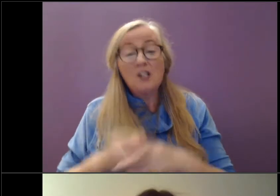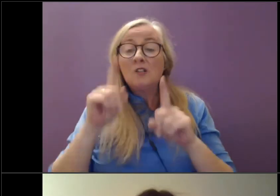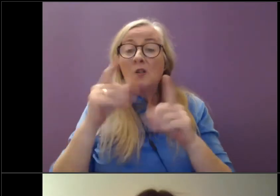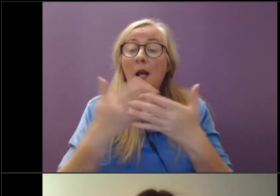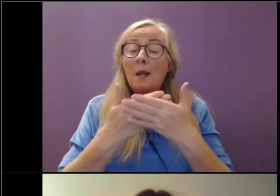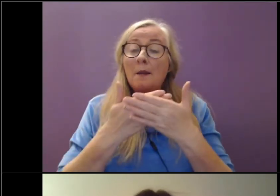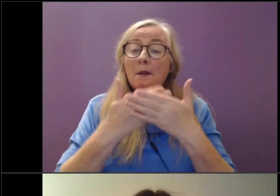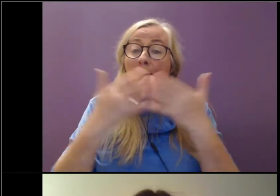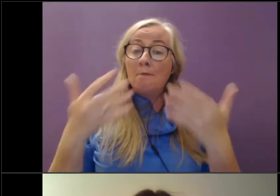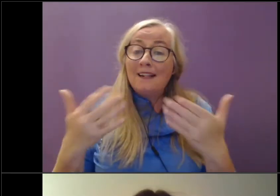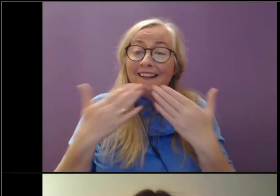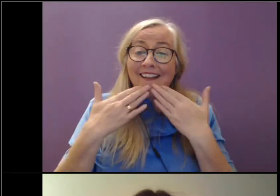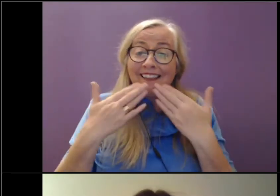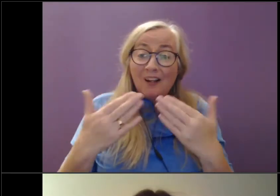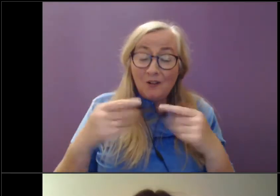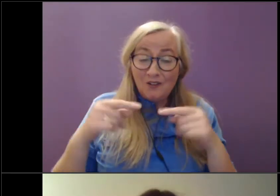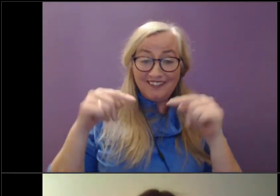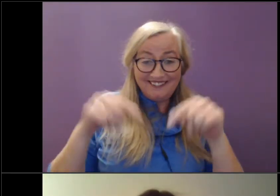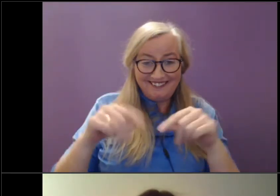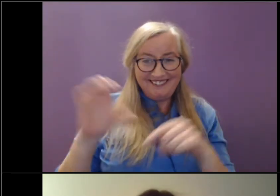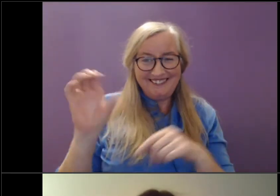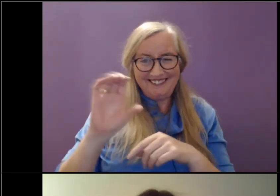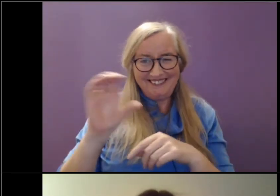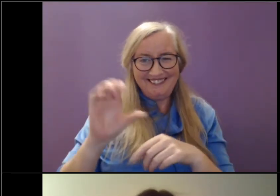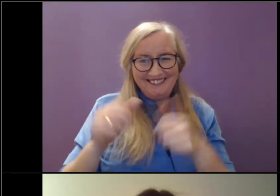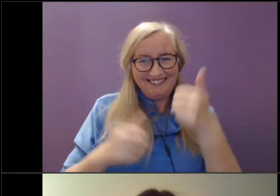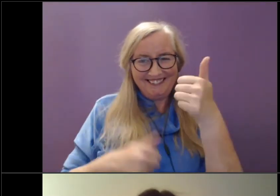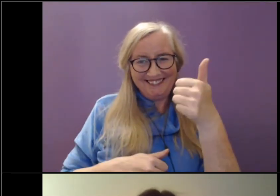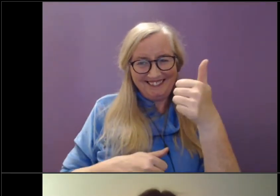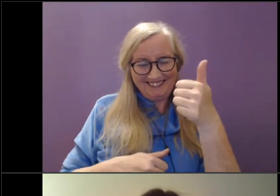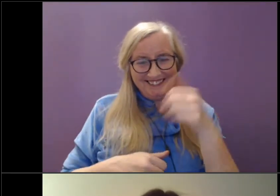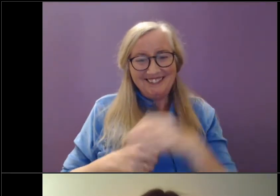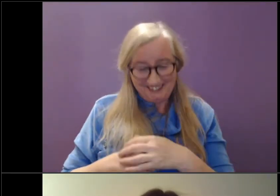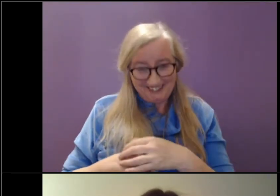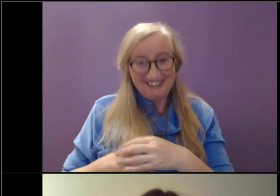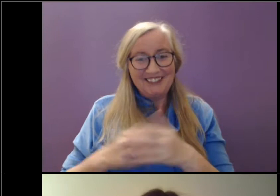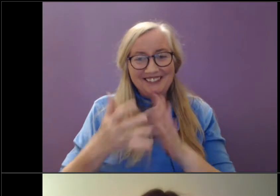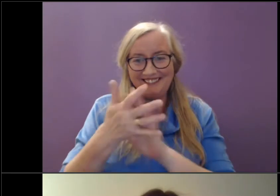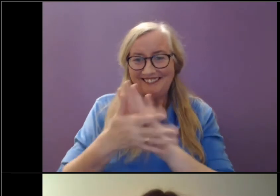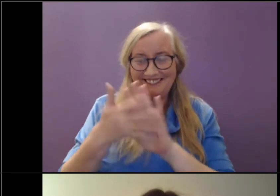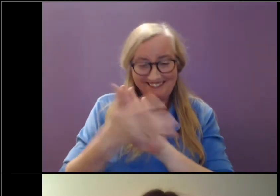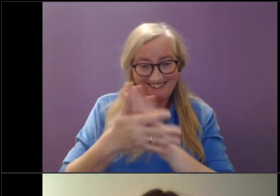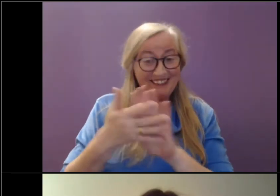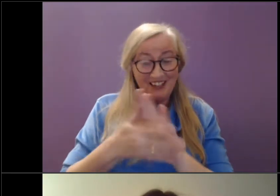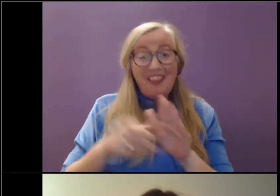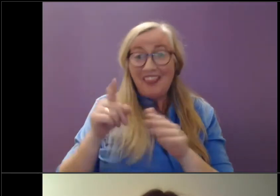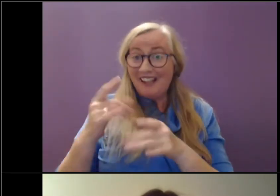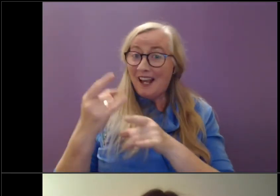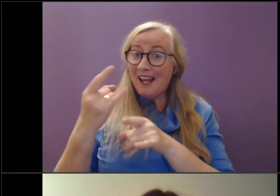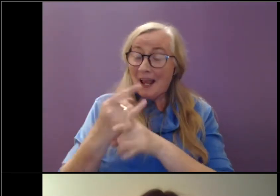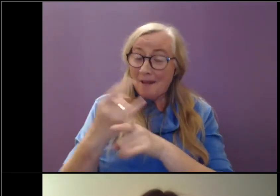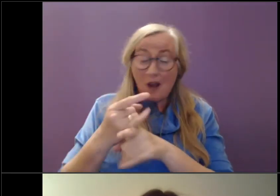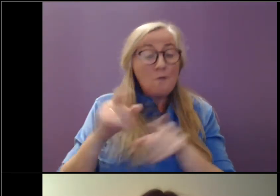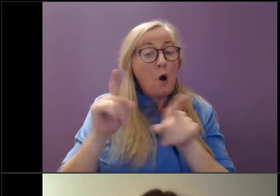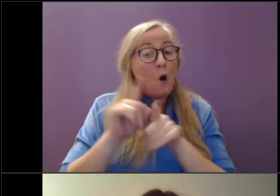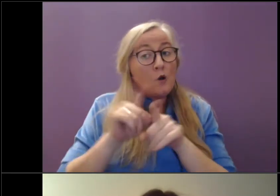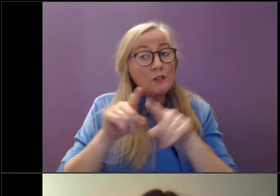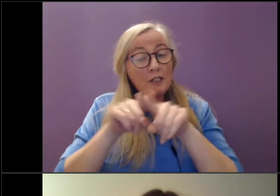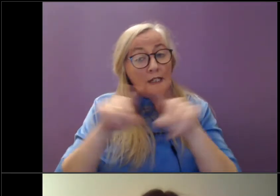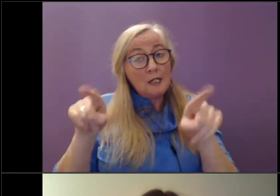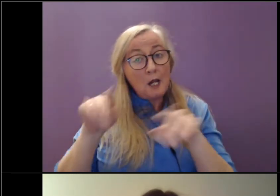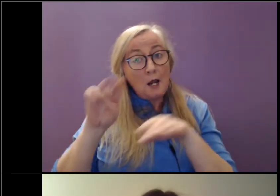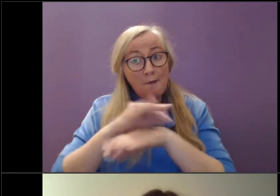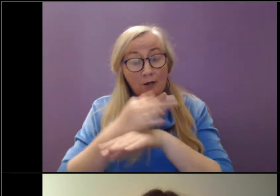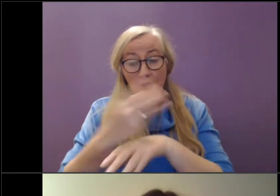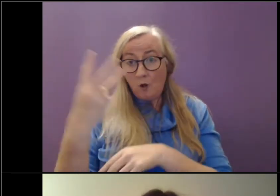to Catherine for doing the sign language. It's really, really helpful. And even if parents are kind of watching this now,